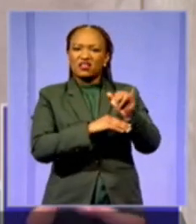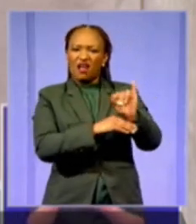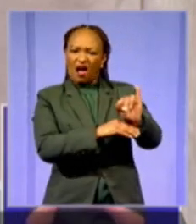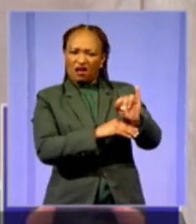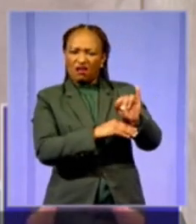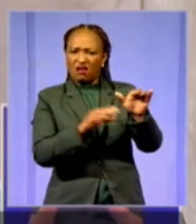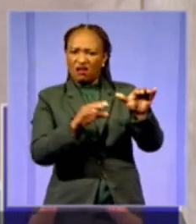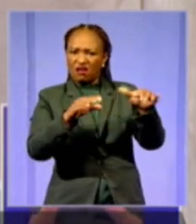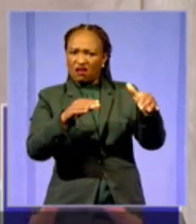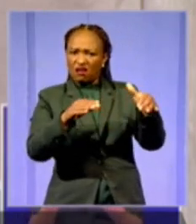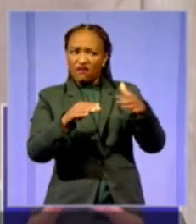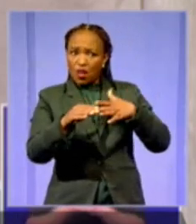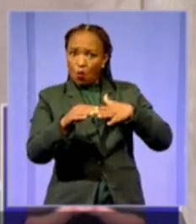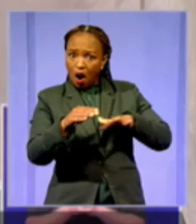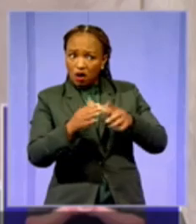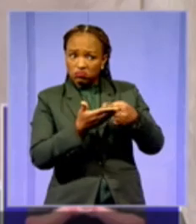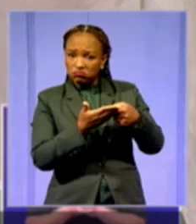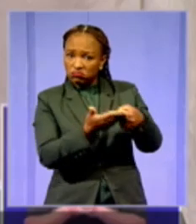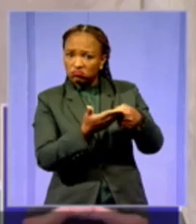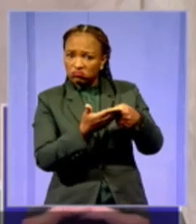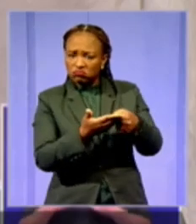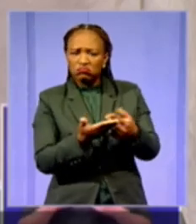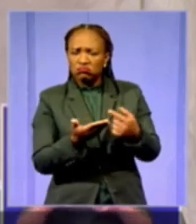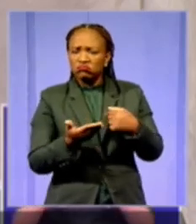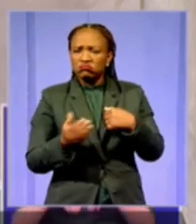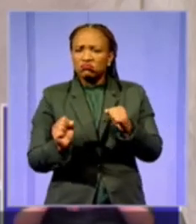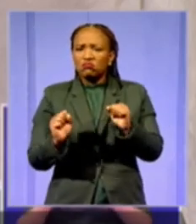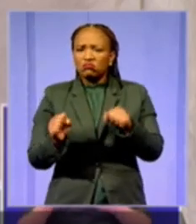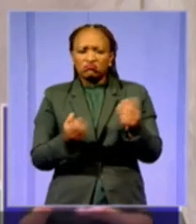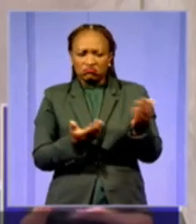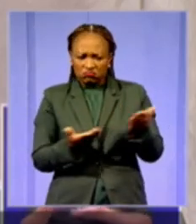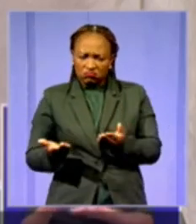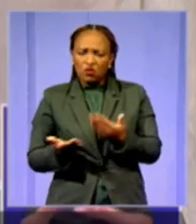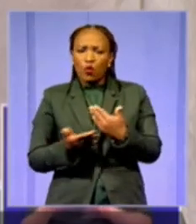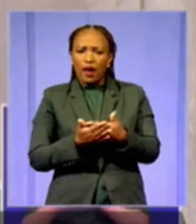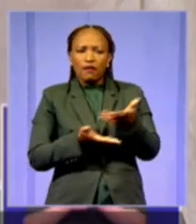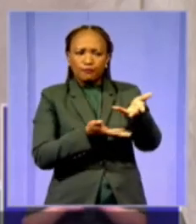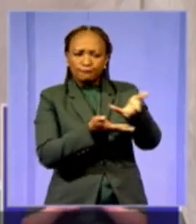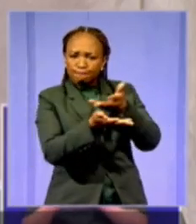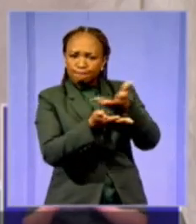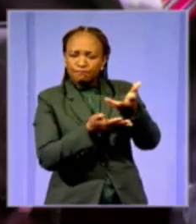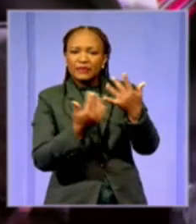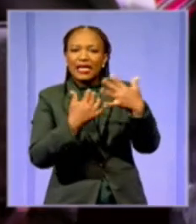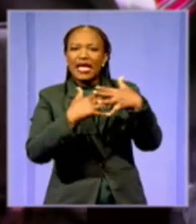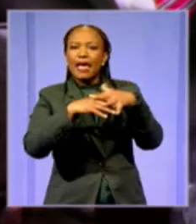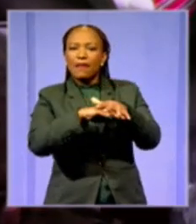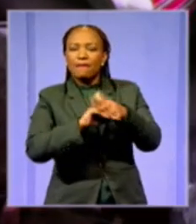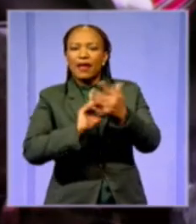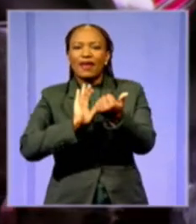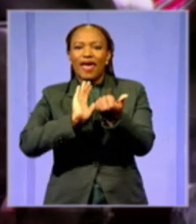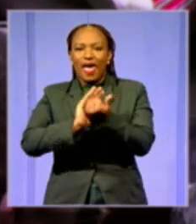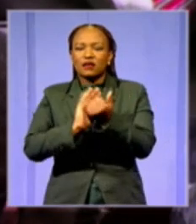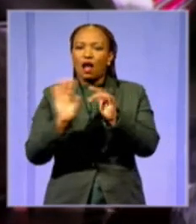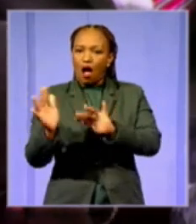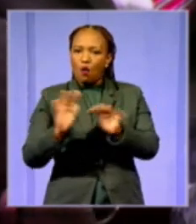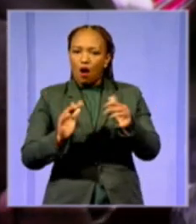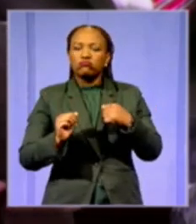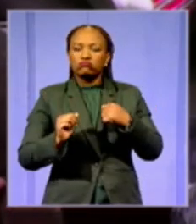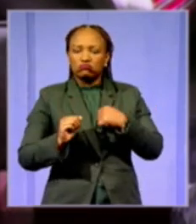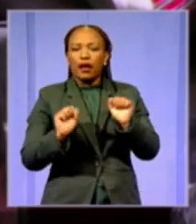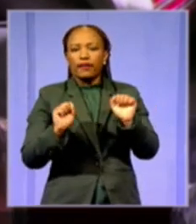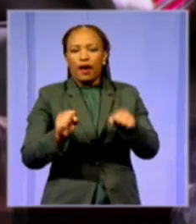And I'm open that we talk about how this act is going to be implemented. Fa ane a budiwa gore ke